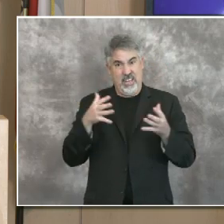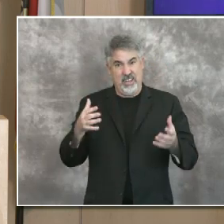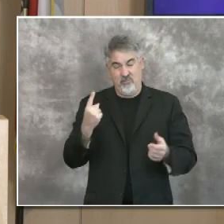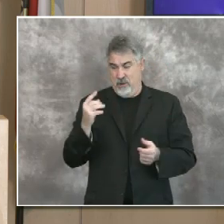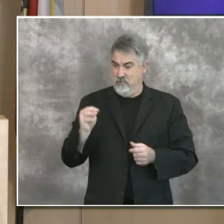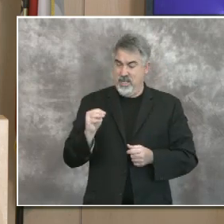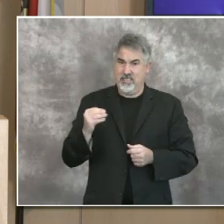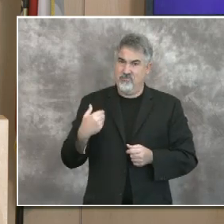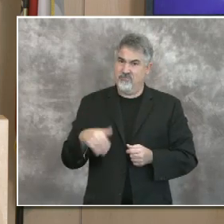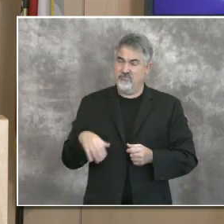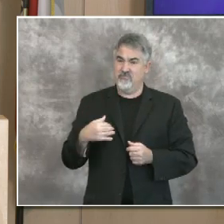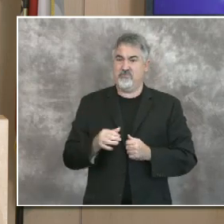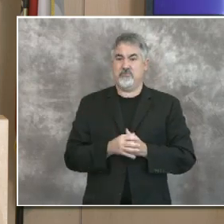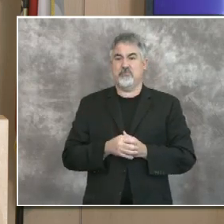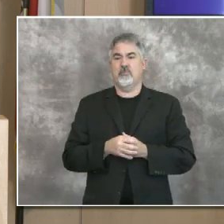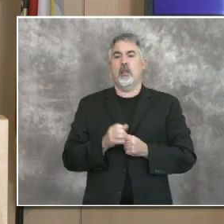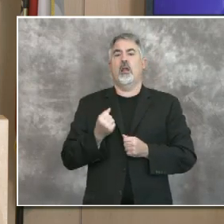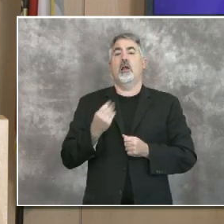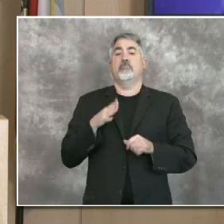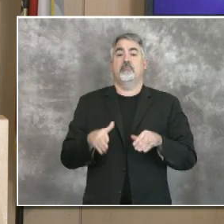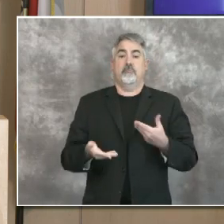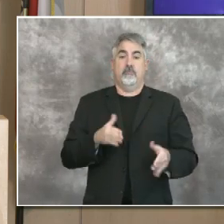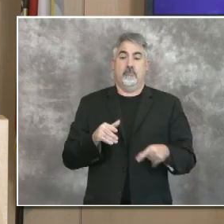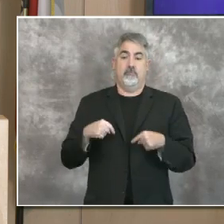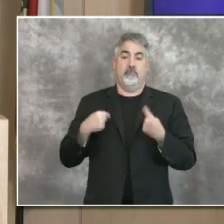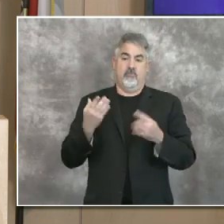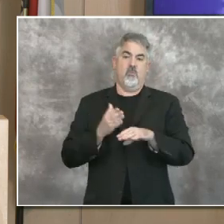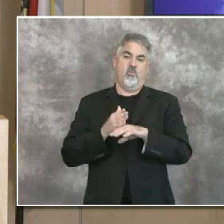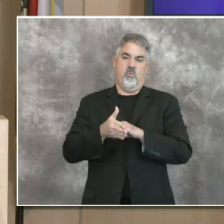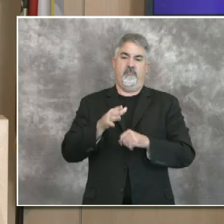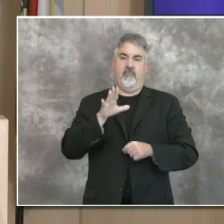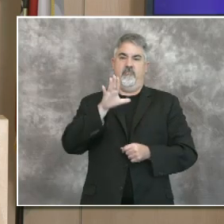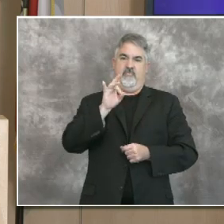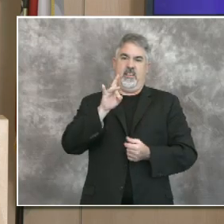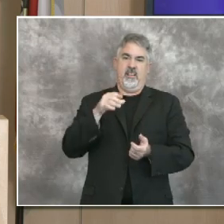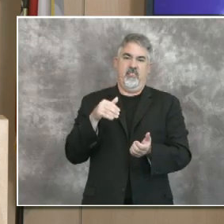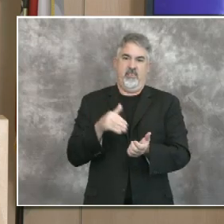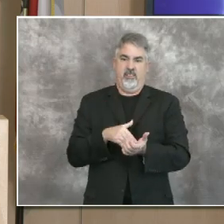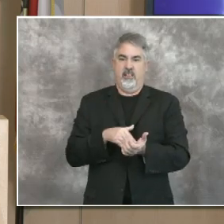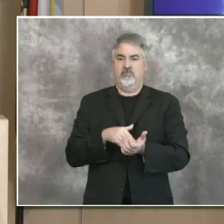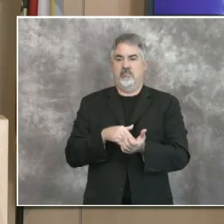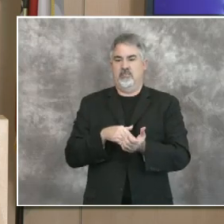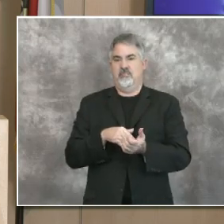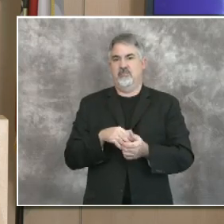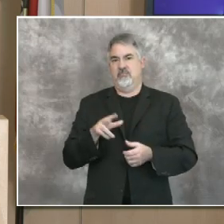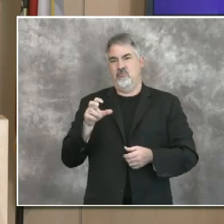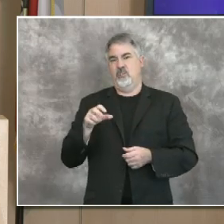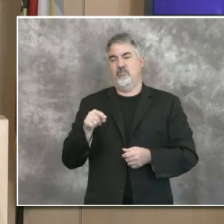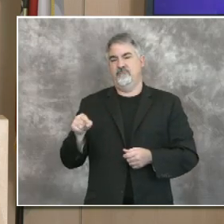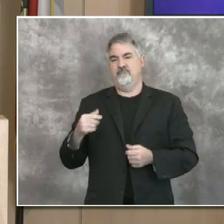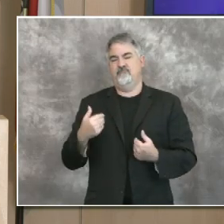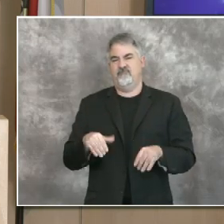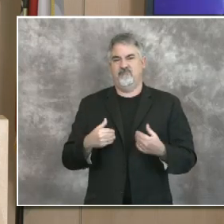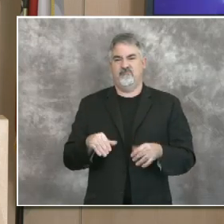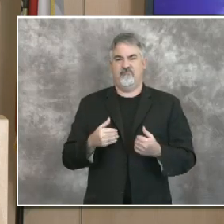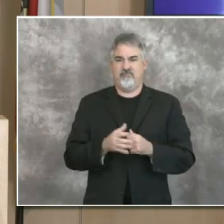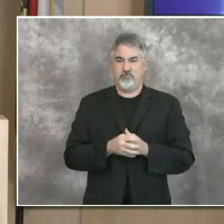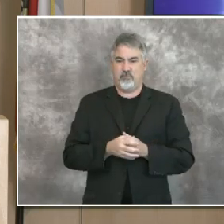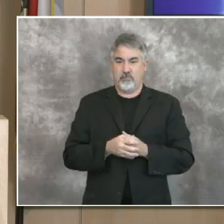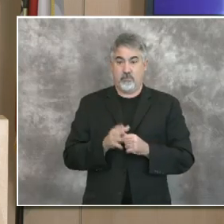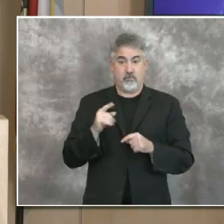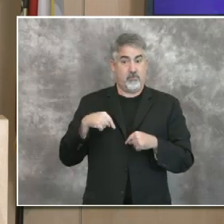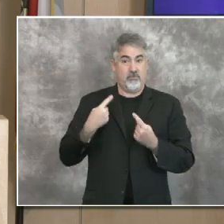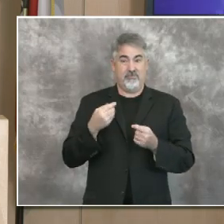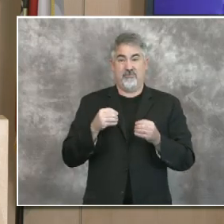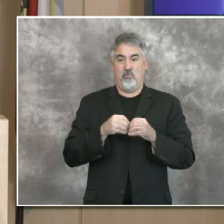Meanwhile, the number of deaths went over 58,300, which is more than the number of Americans killed in the